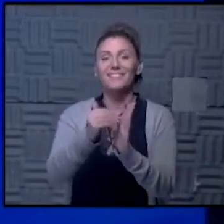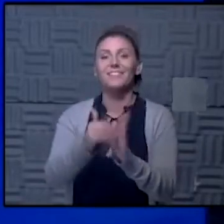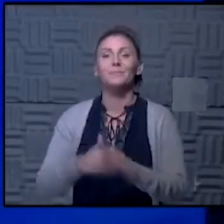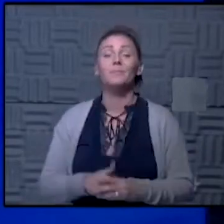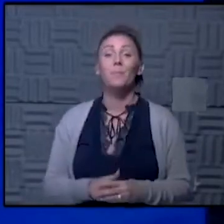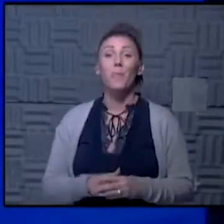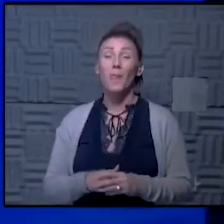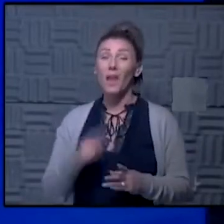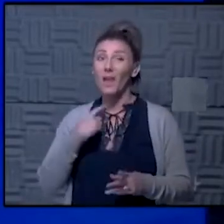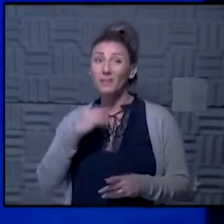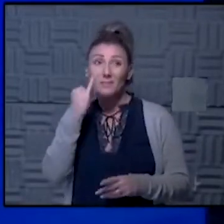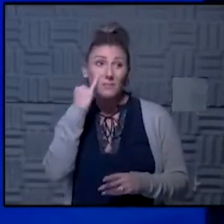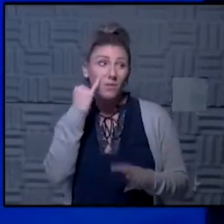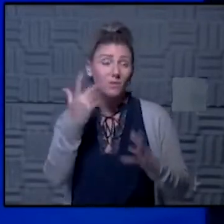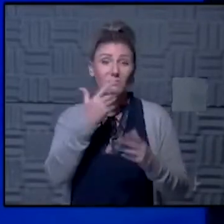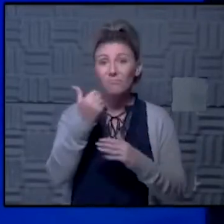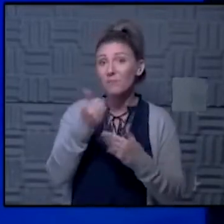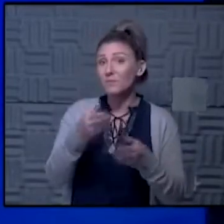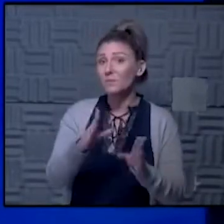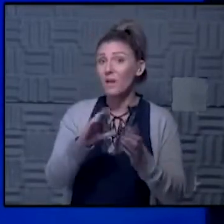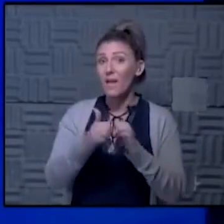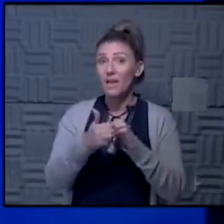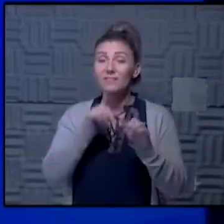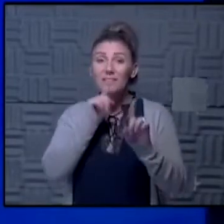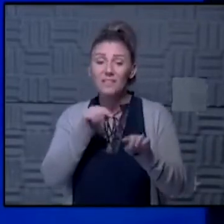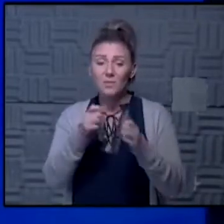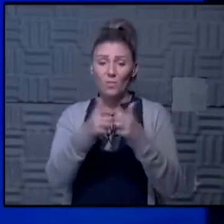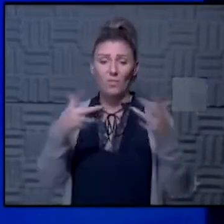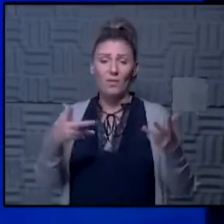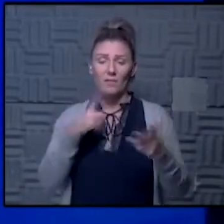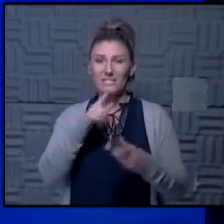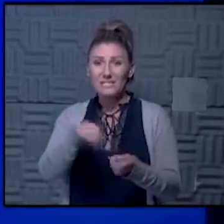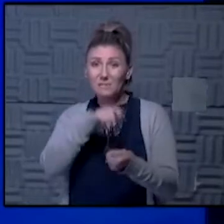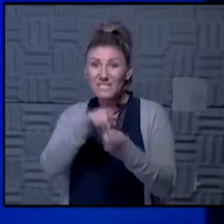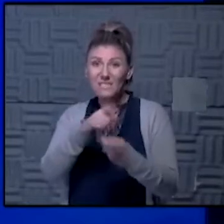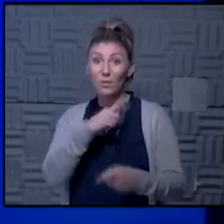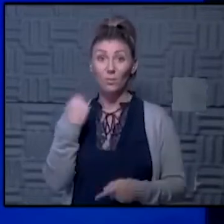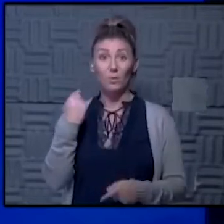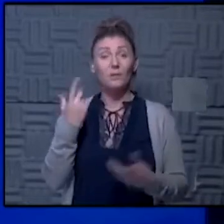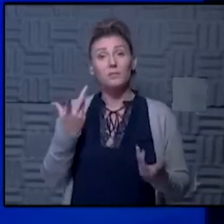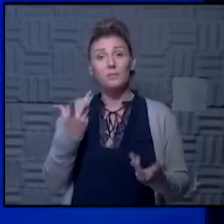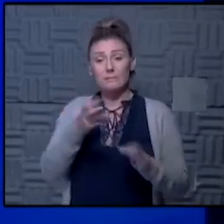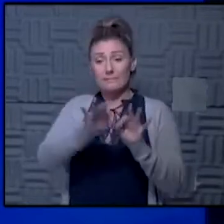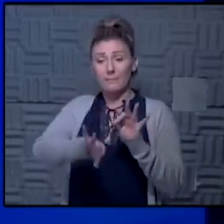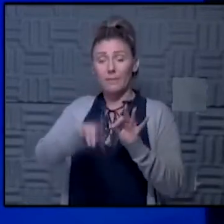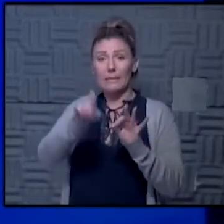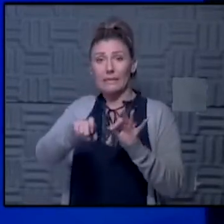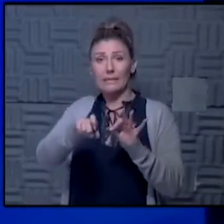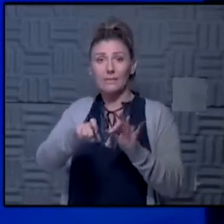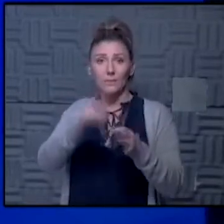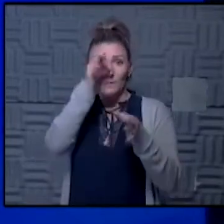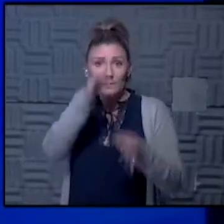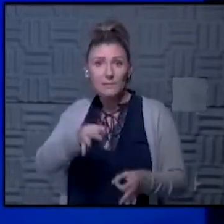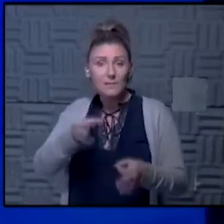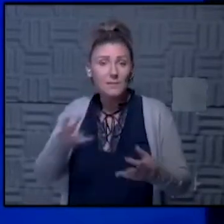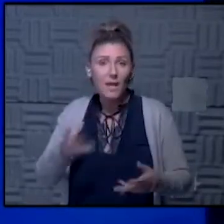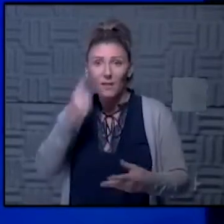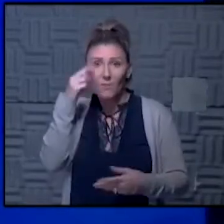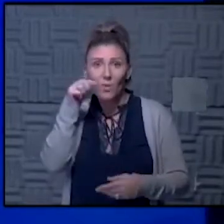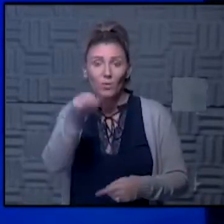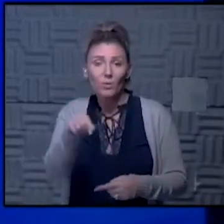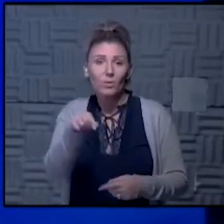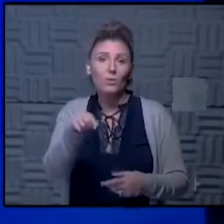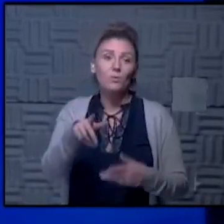And I suppose the best way I can answer your question is, without being able to give you a specific risk, you'll simply have to decide. For you